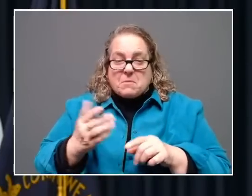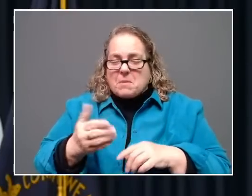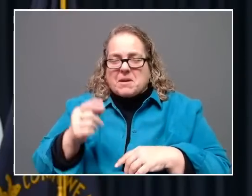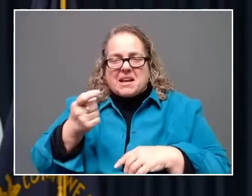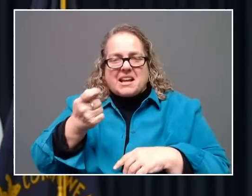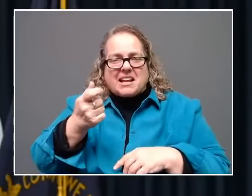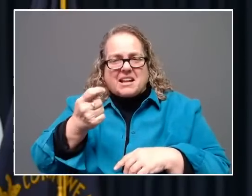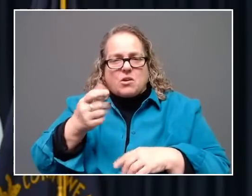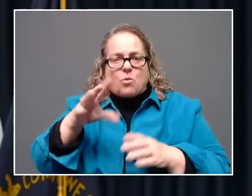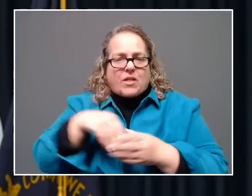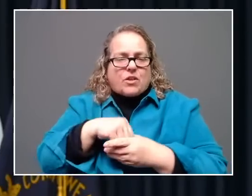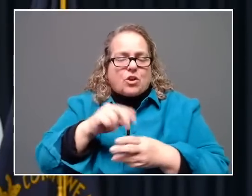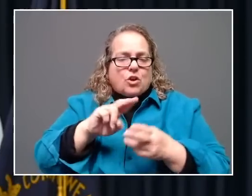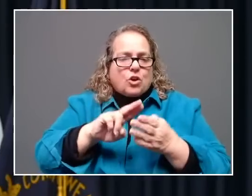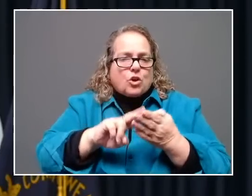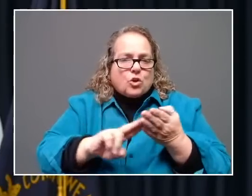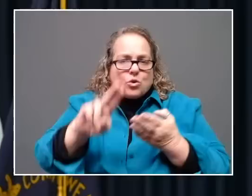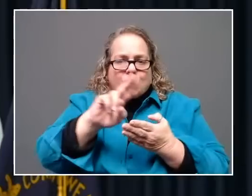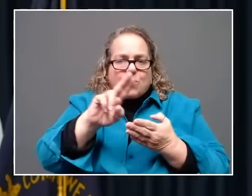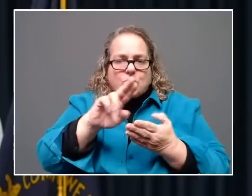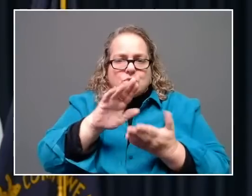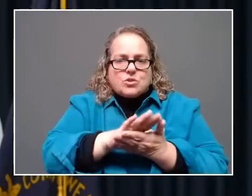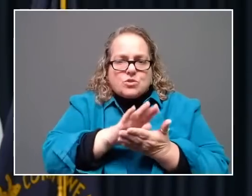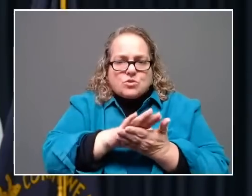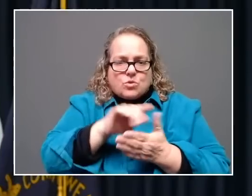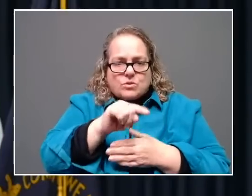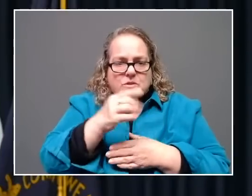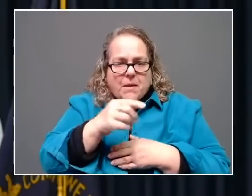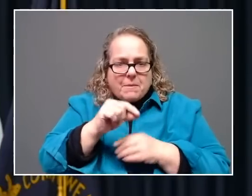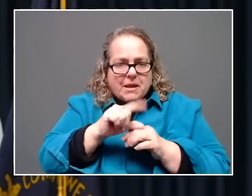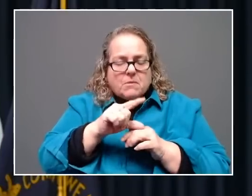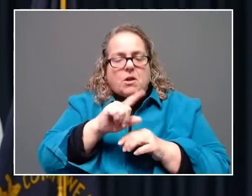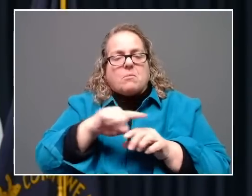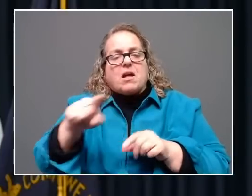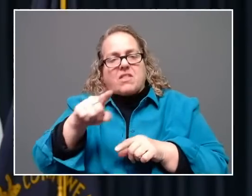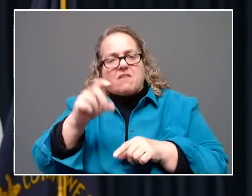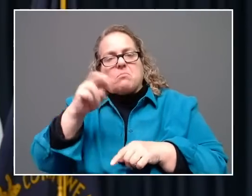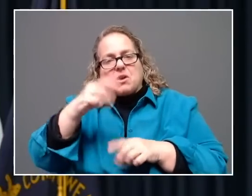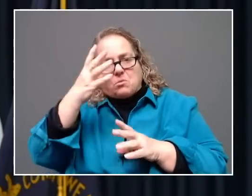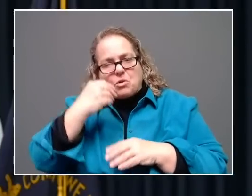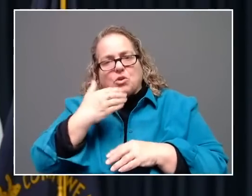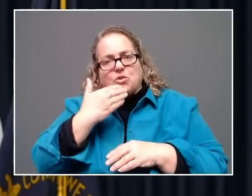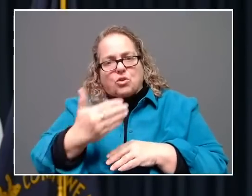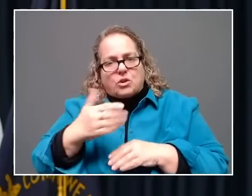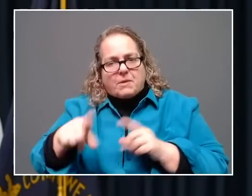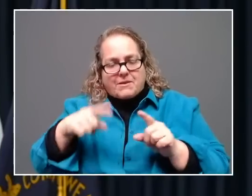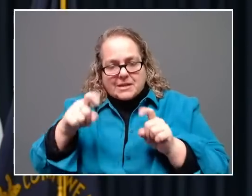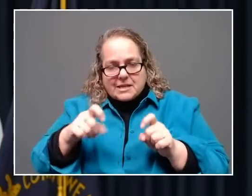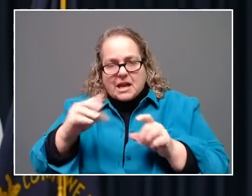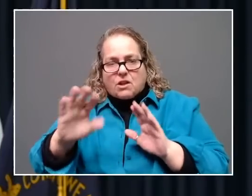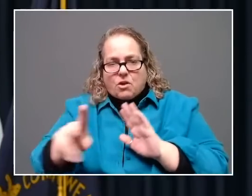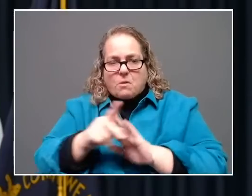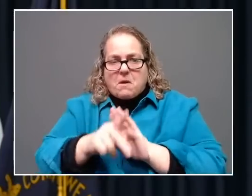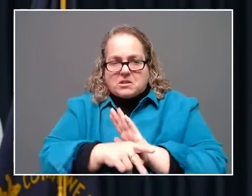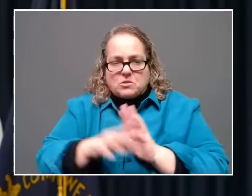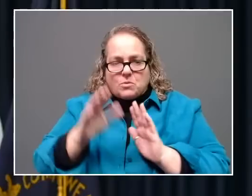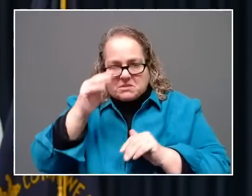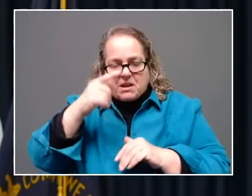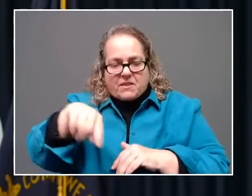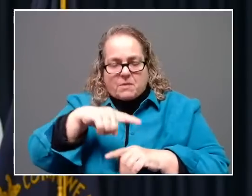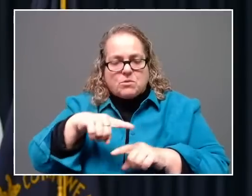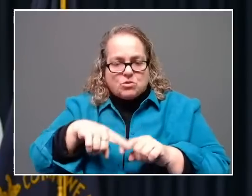university community. Those universities have been pretty good about testing and their policies. and we'll expect them to